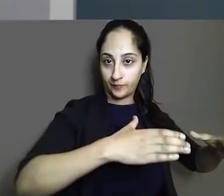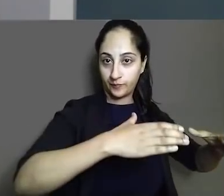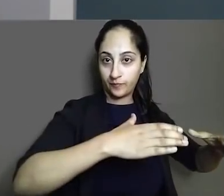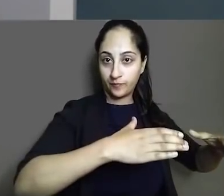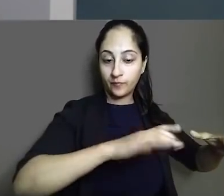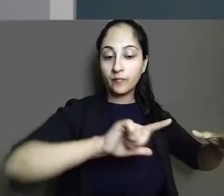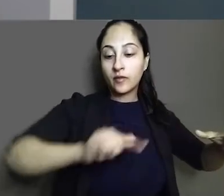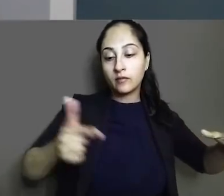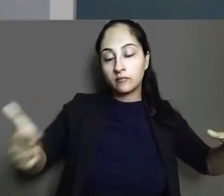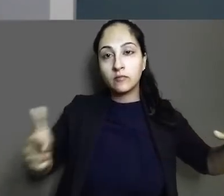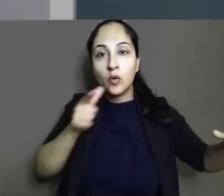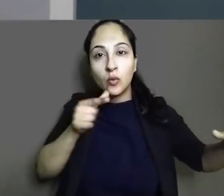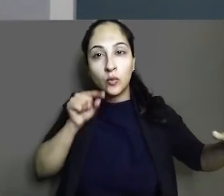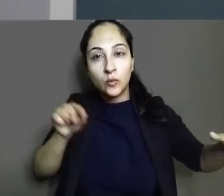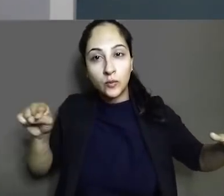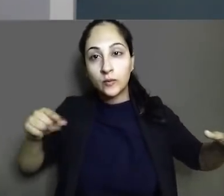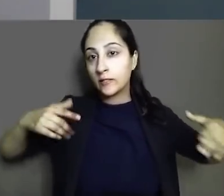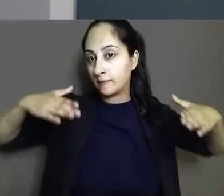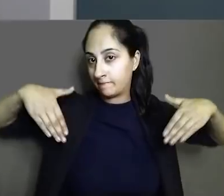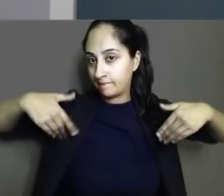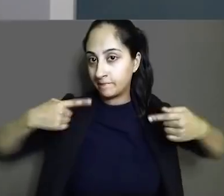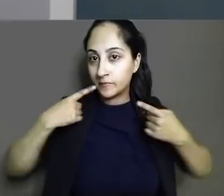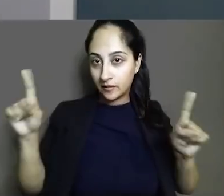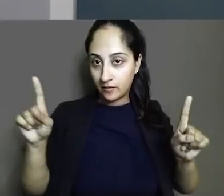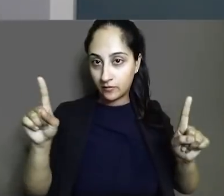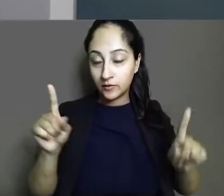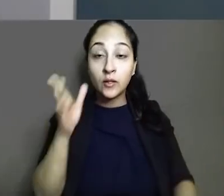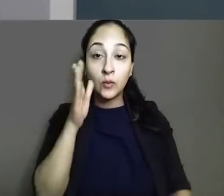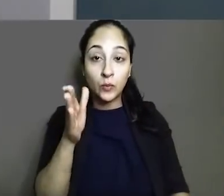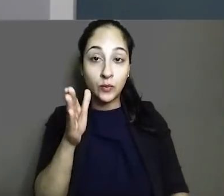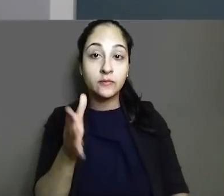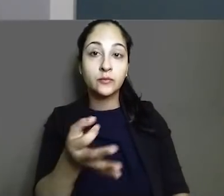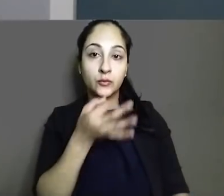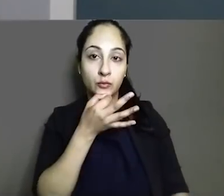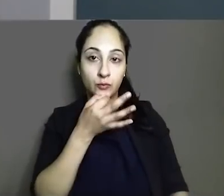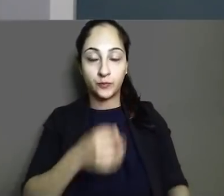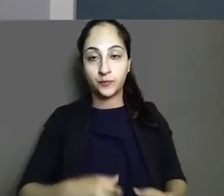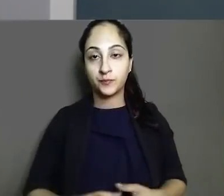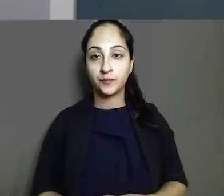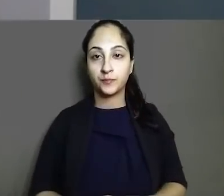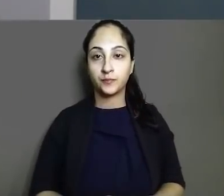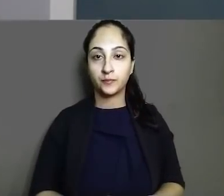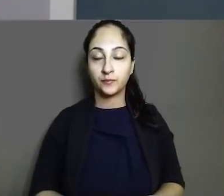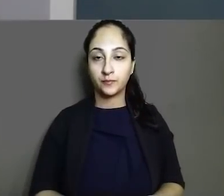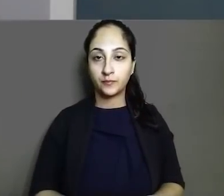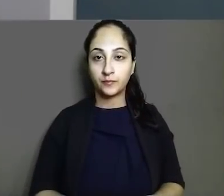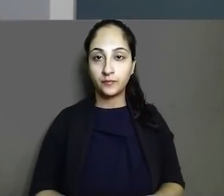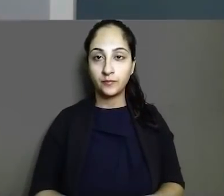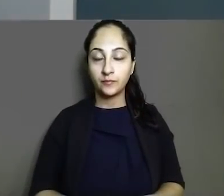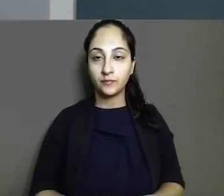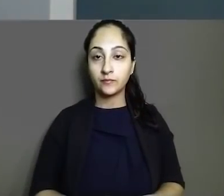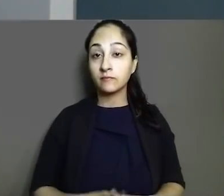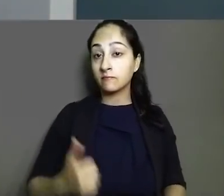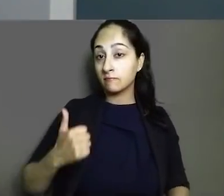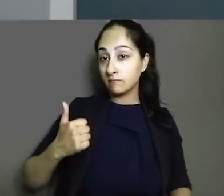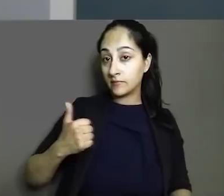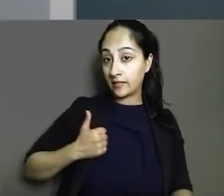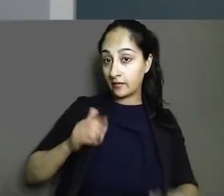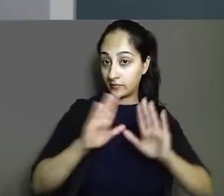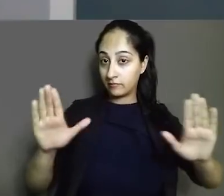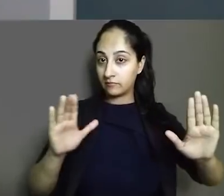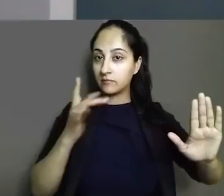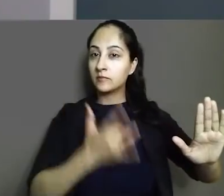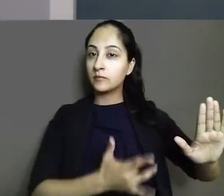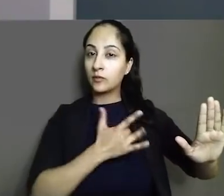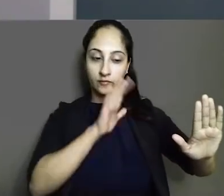older. And the national recommendations for the next two stages of vaccine rollout will be released very soon. And